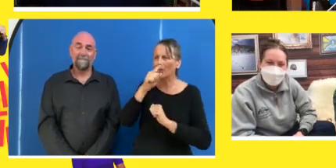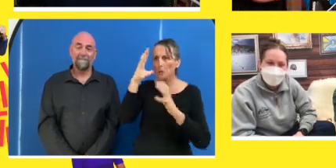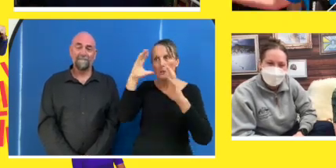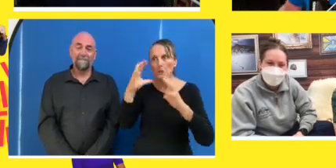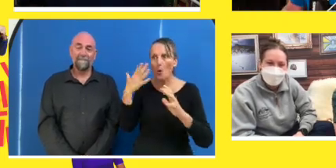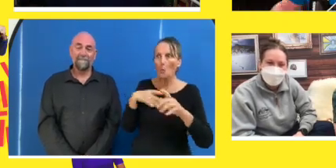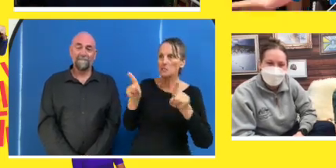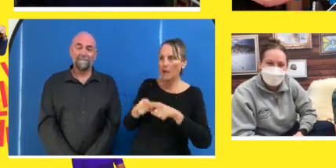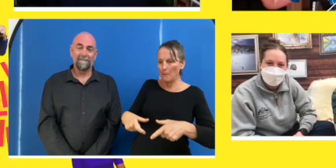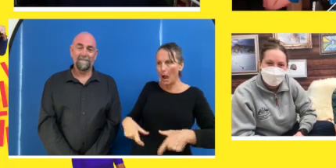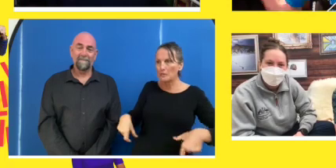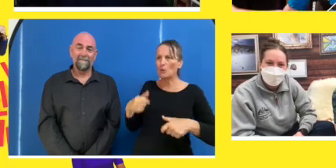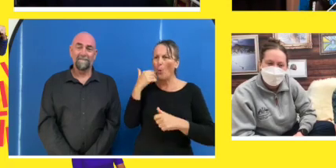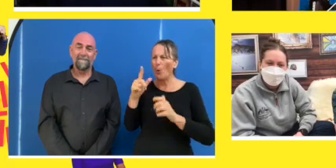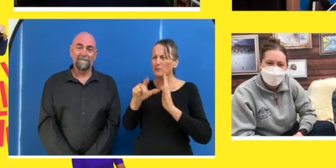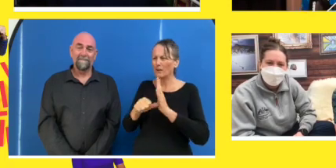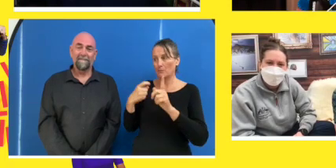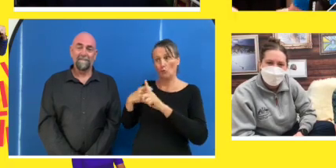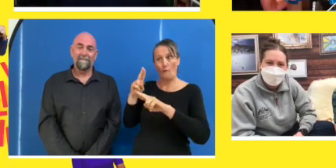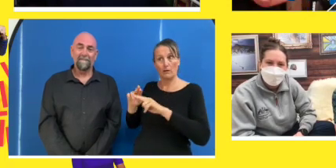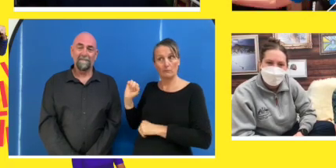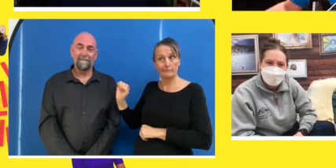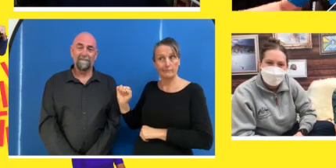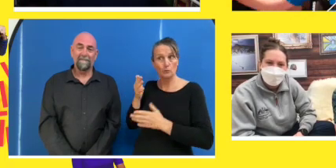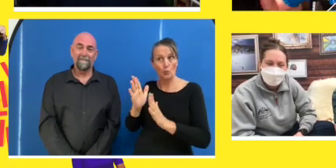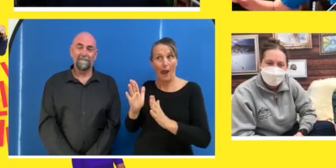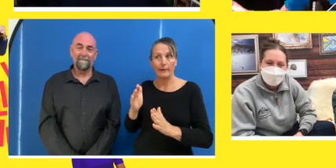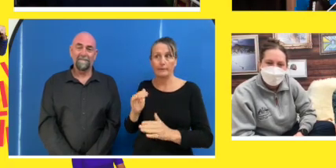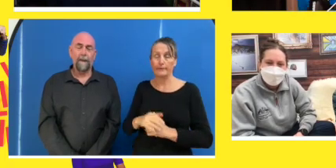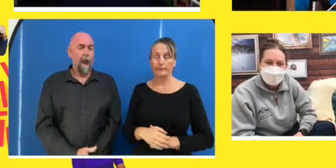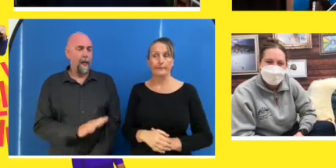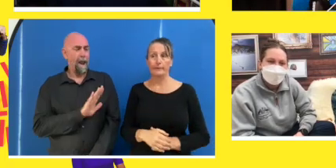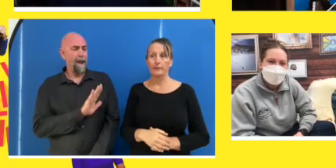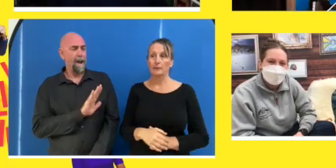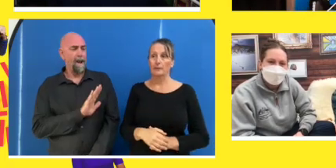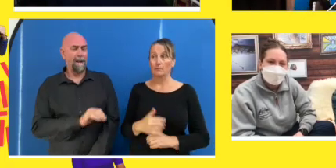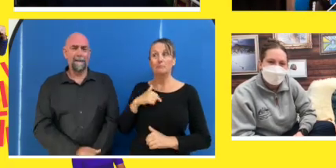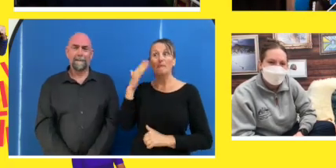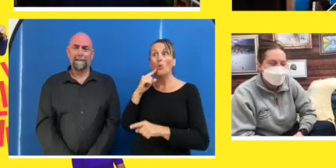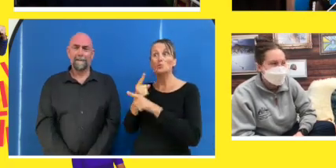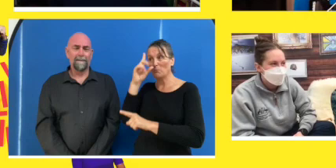right, number two. Do you have any superstitions, either of you? What are your superstitions?